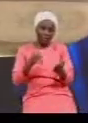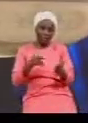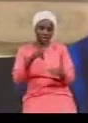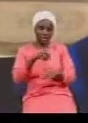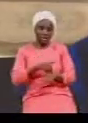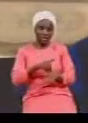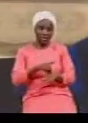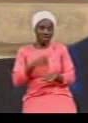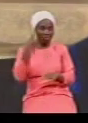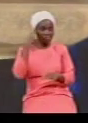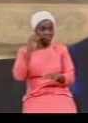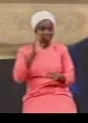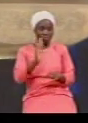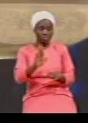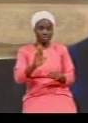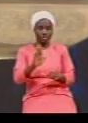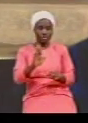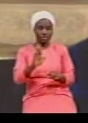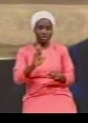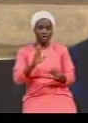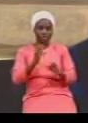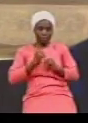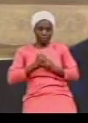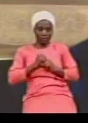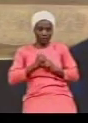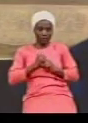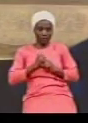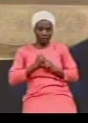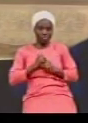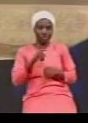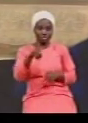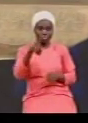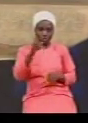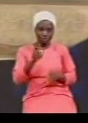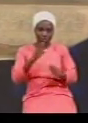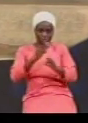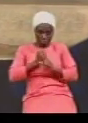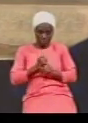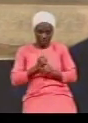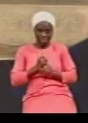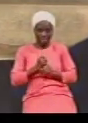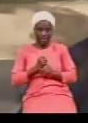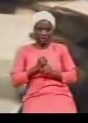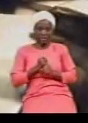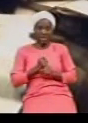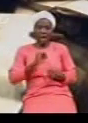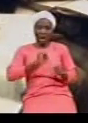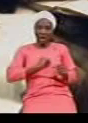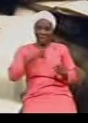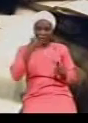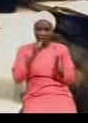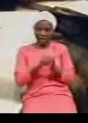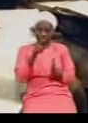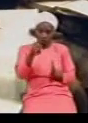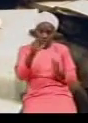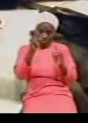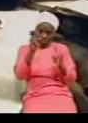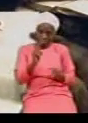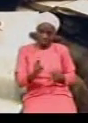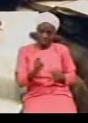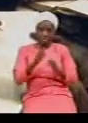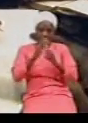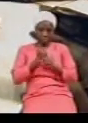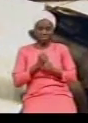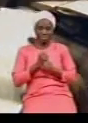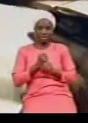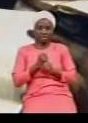for thy possession. You must possess. I said you must possess. What